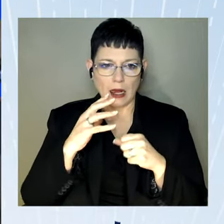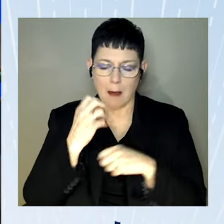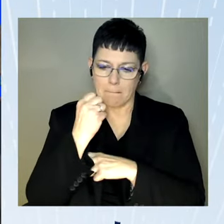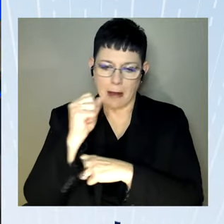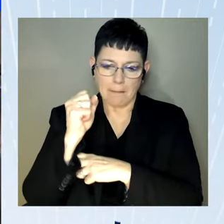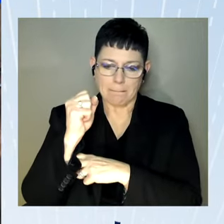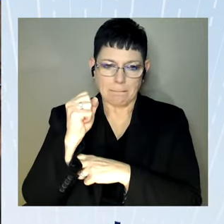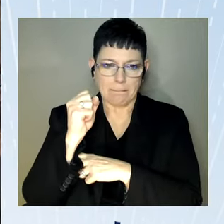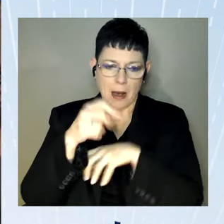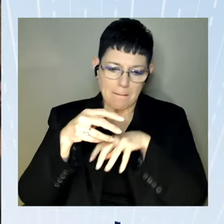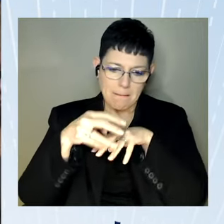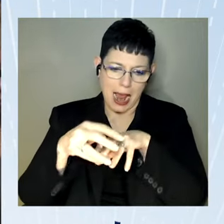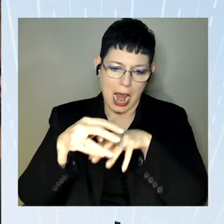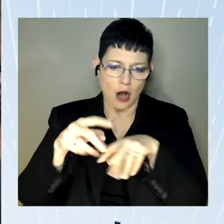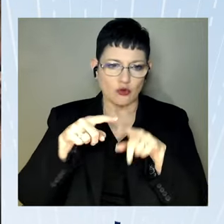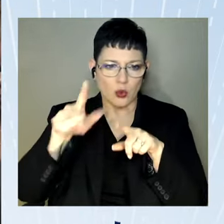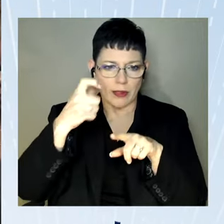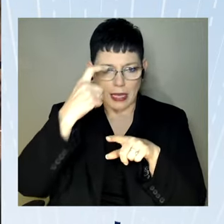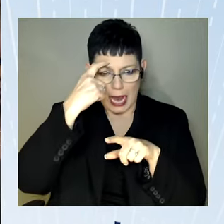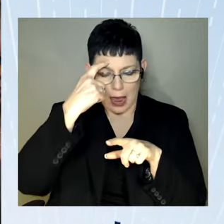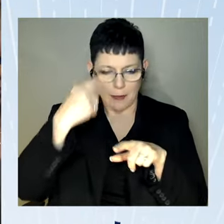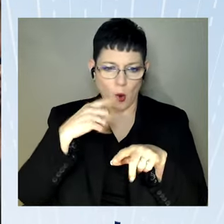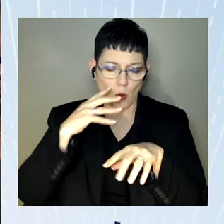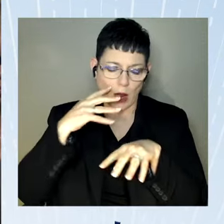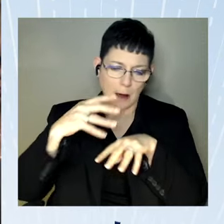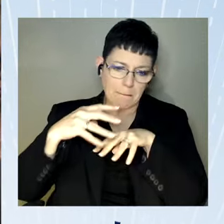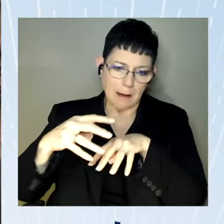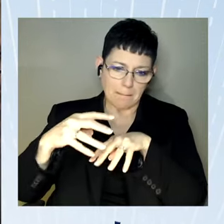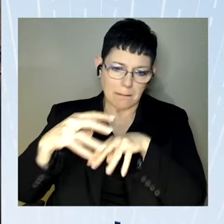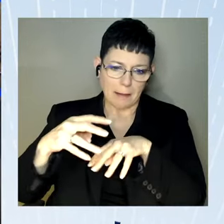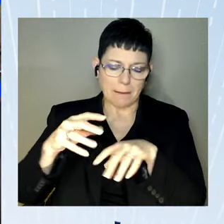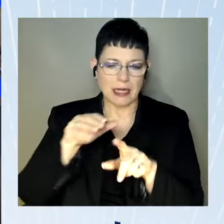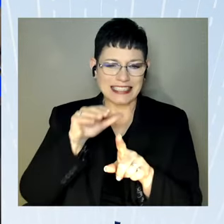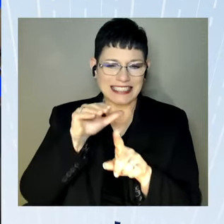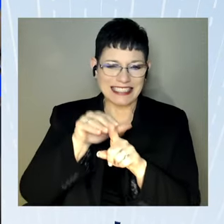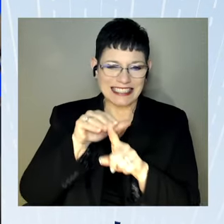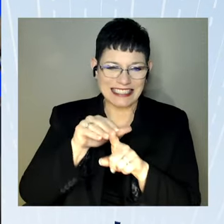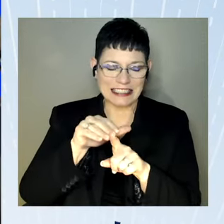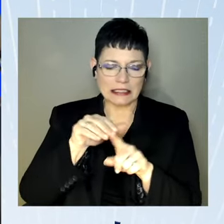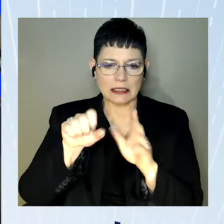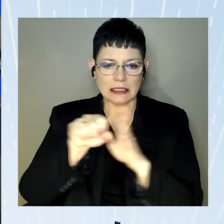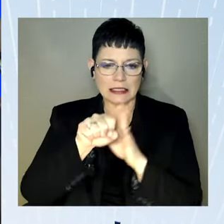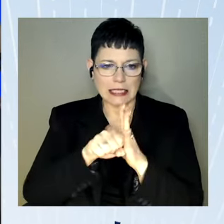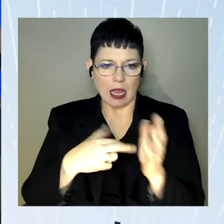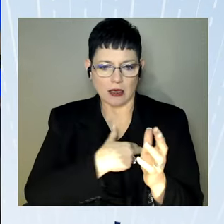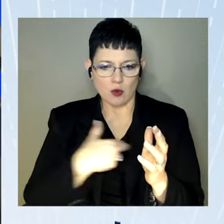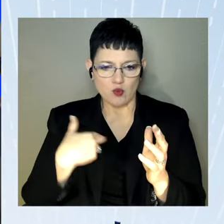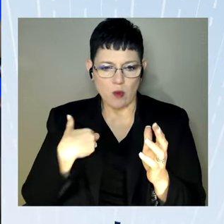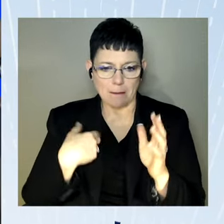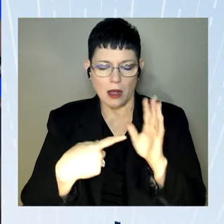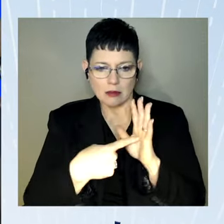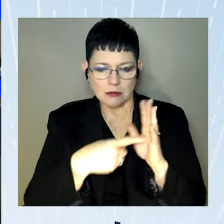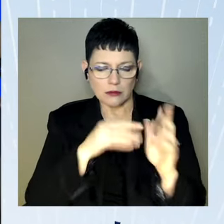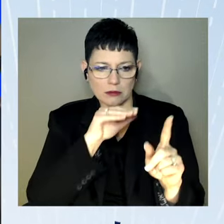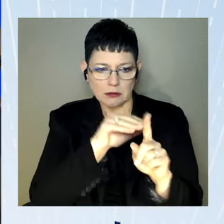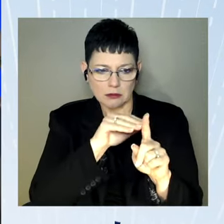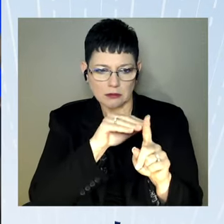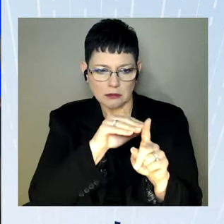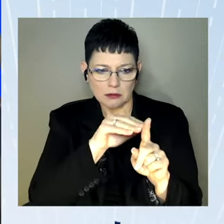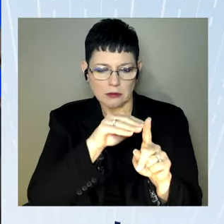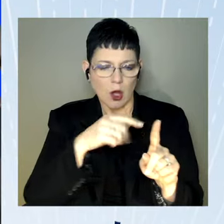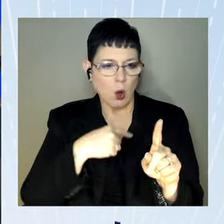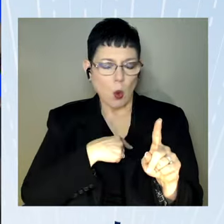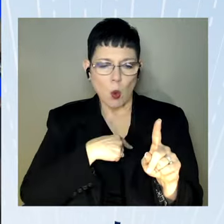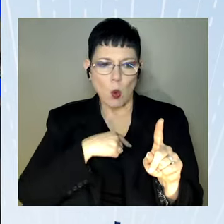Capitol. We're going to walk boldly to our state representatives as one by one and say, you know what? We're not going to tolerate